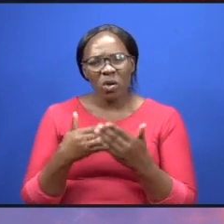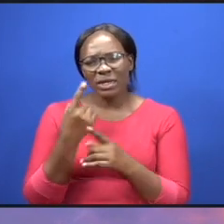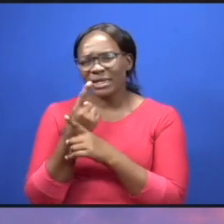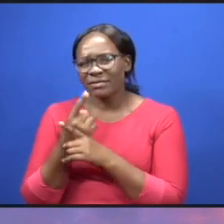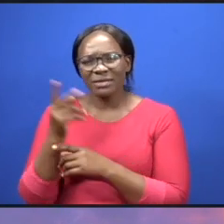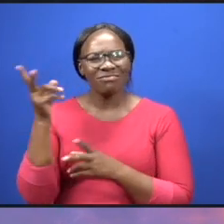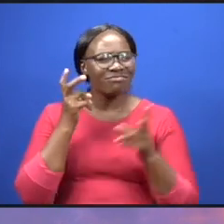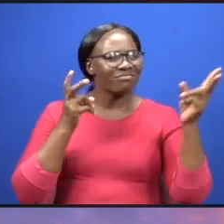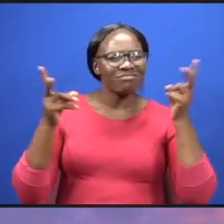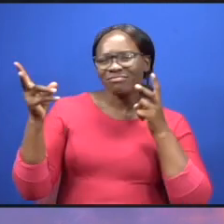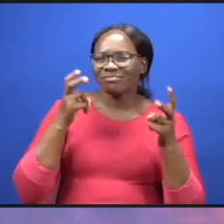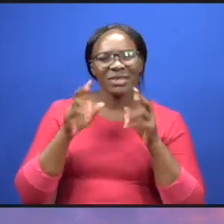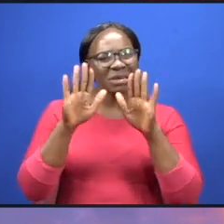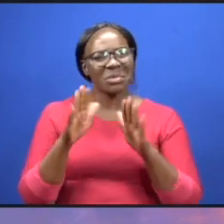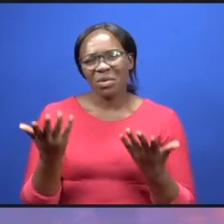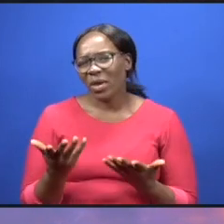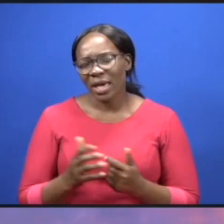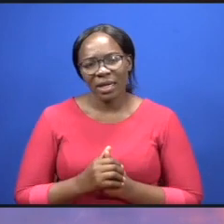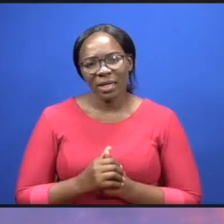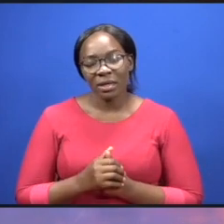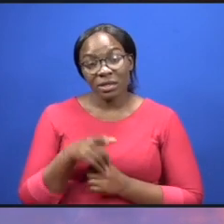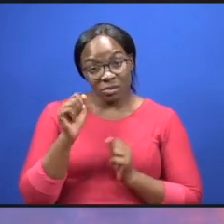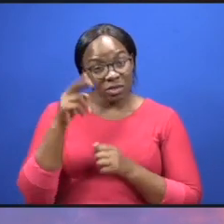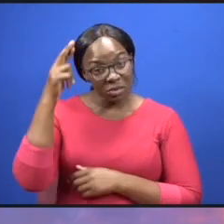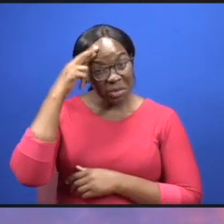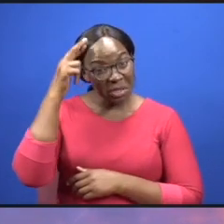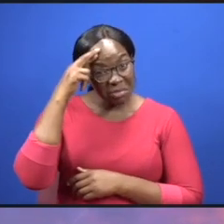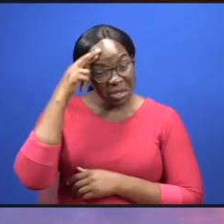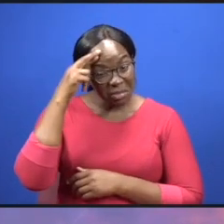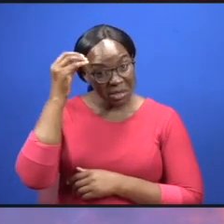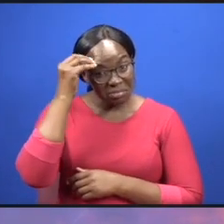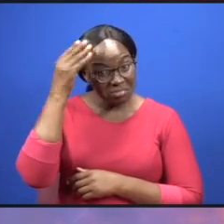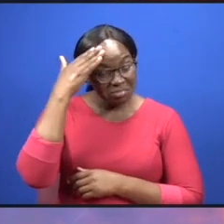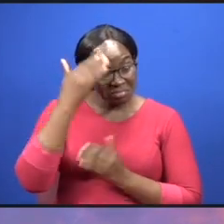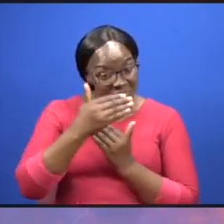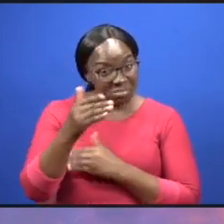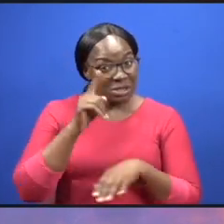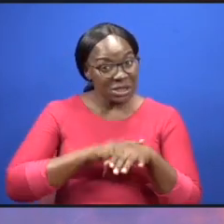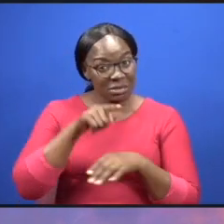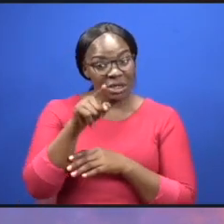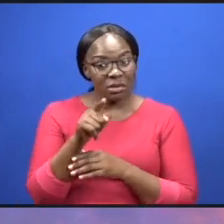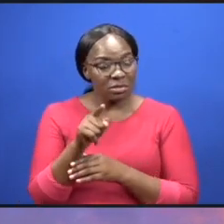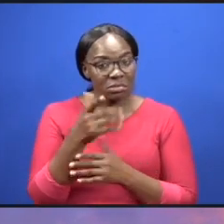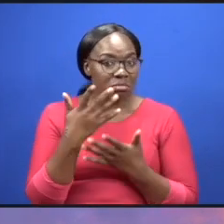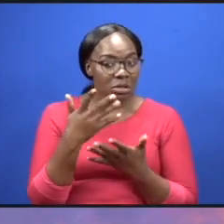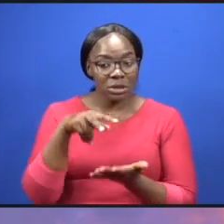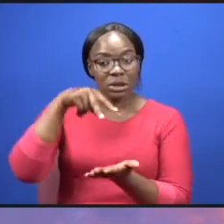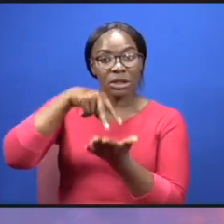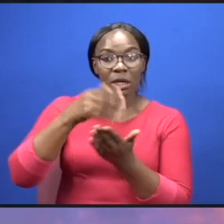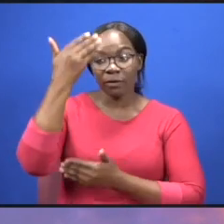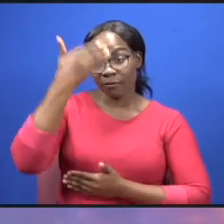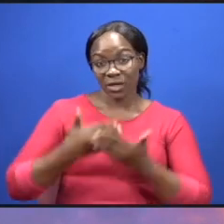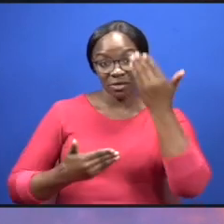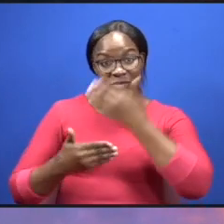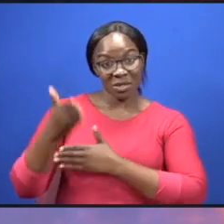and hearsay count? Will you even be able to remember it? And he's saying, will you remember this when you find yourself standing face